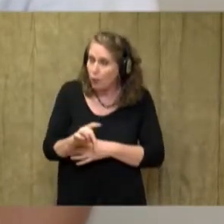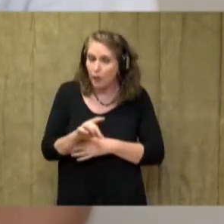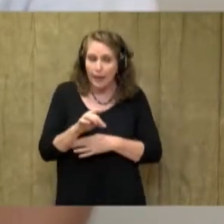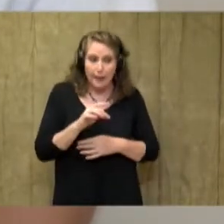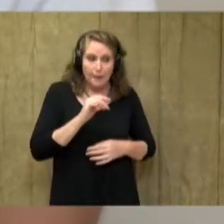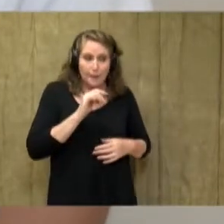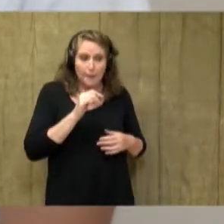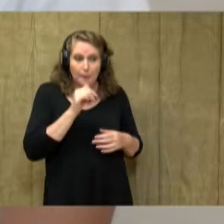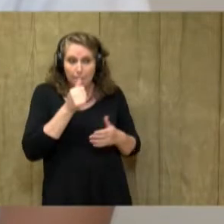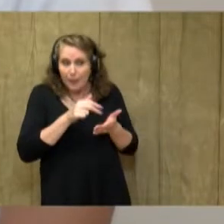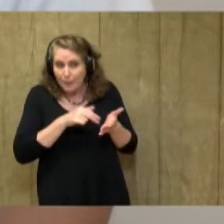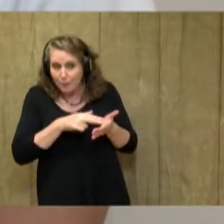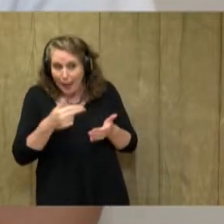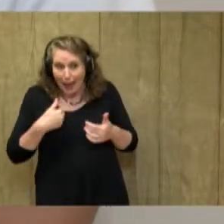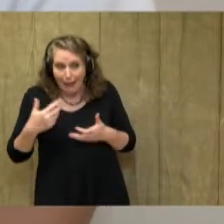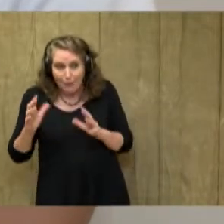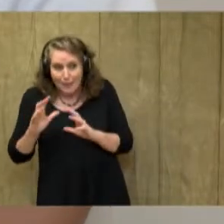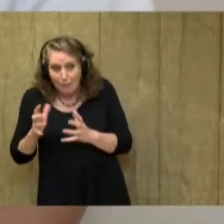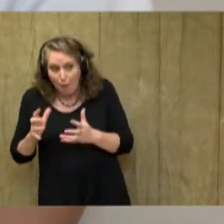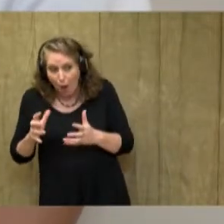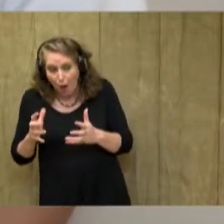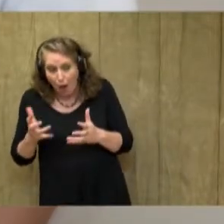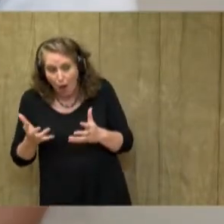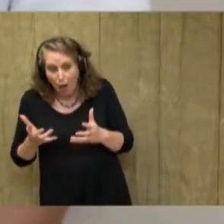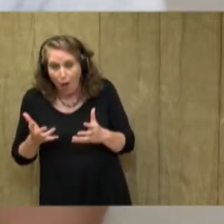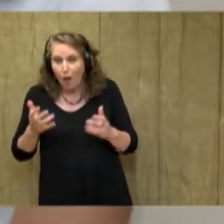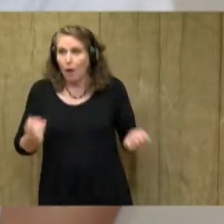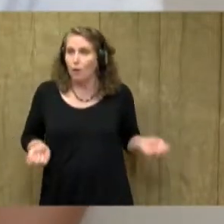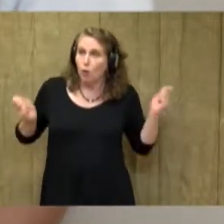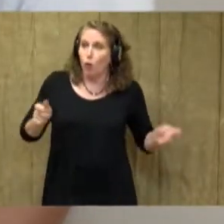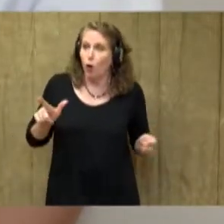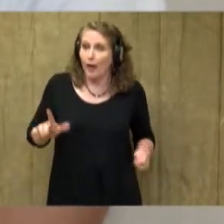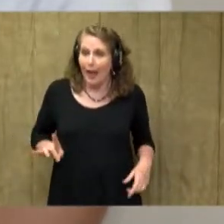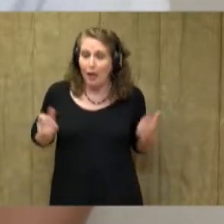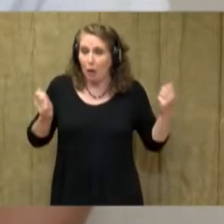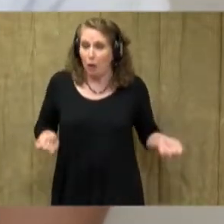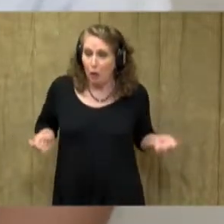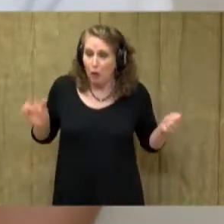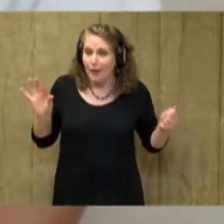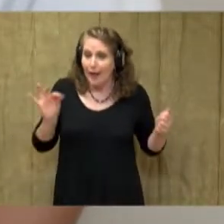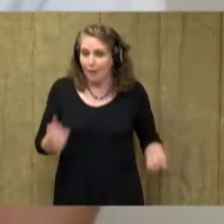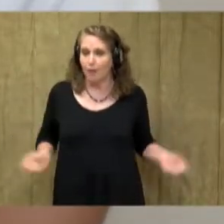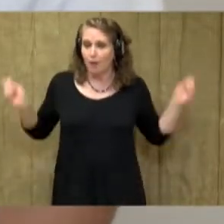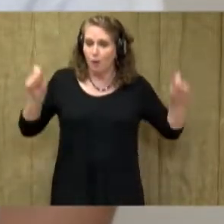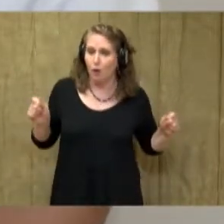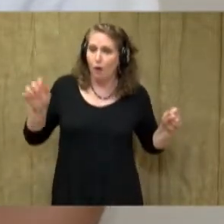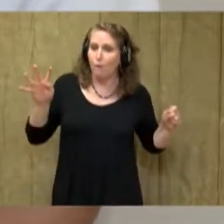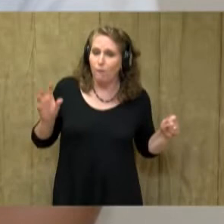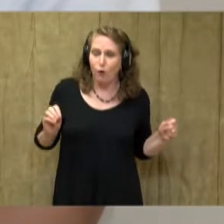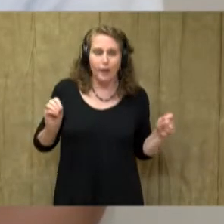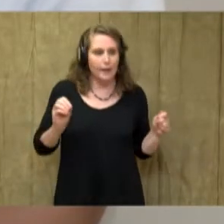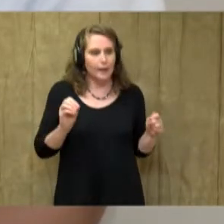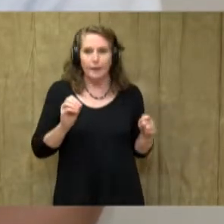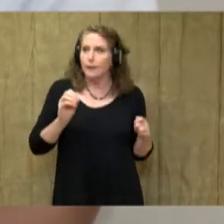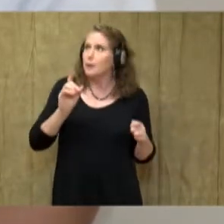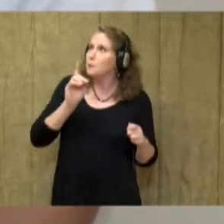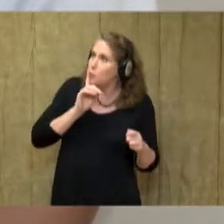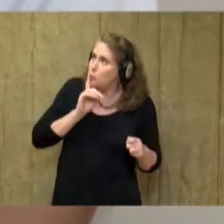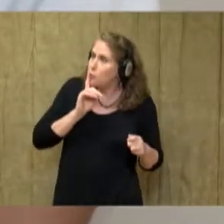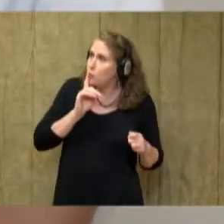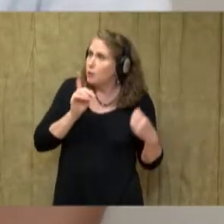back. But I have this ball and 38, 39, 40. Shh, said